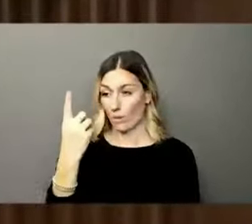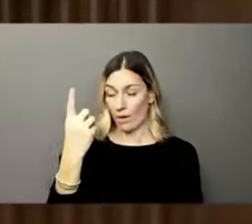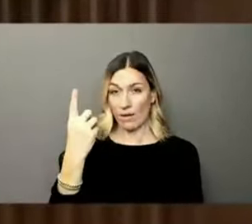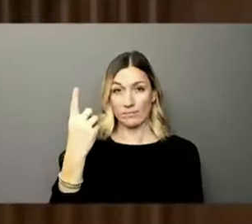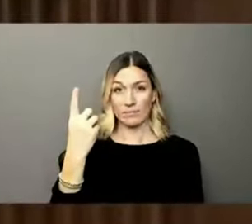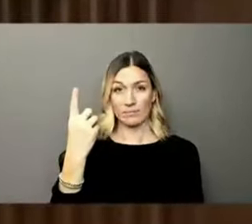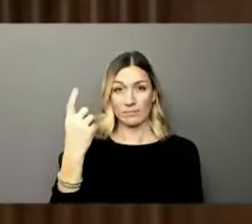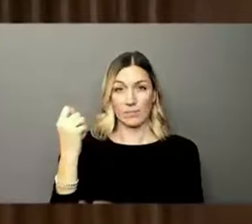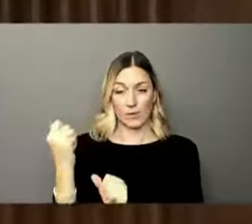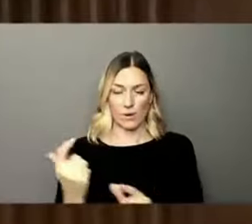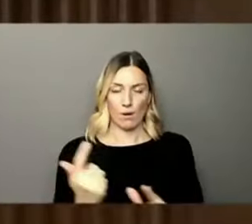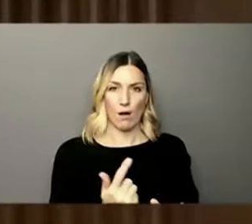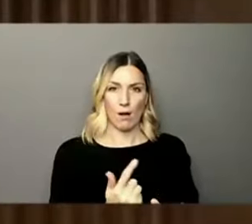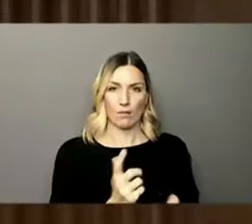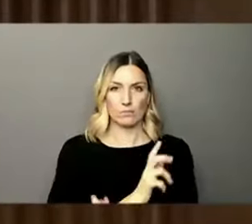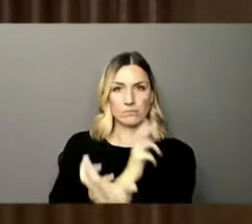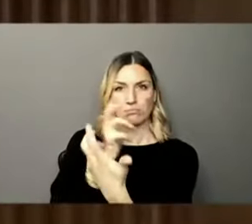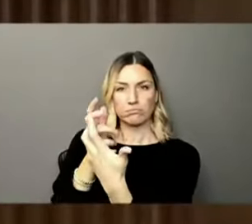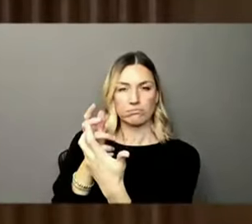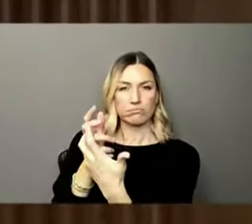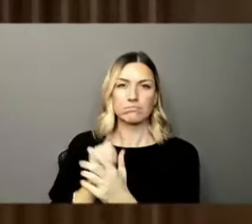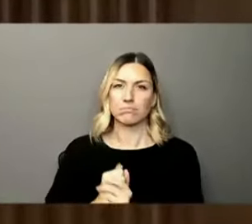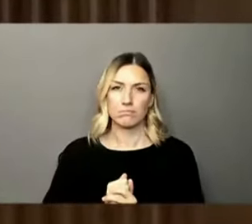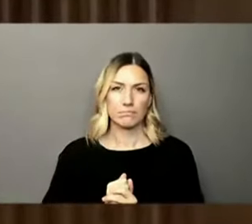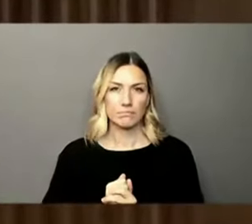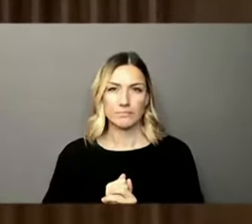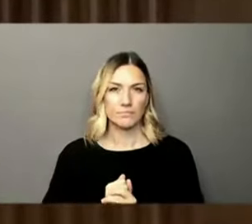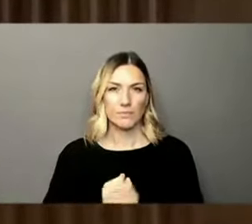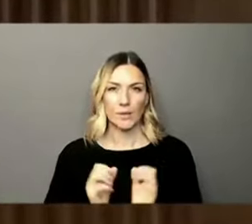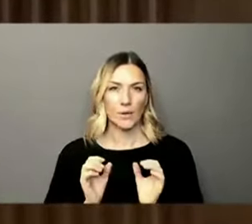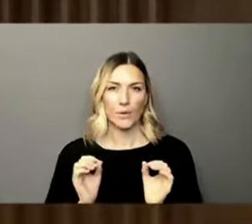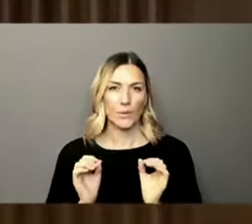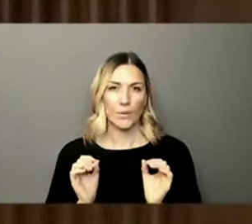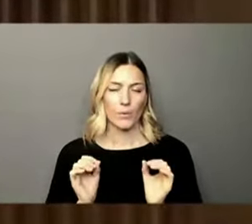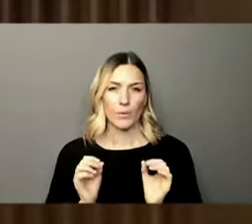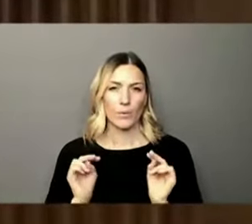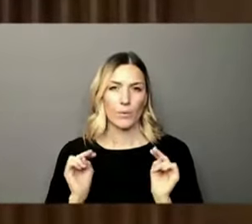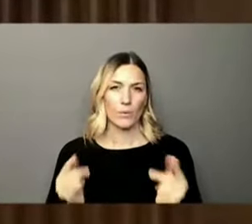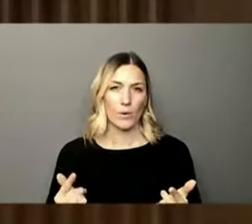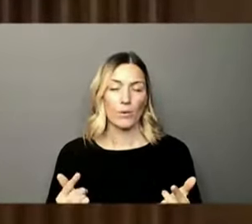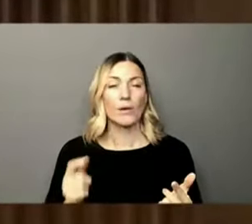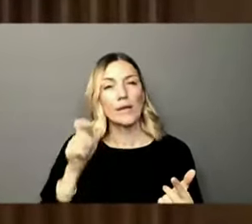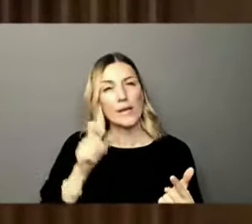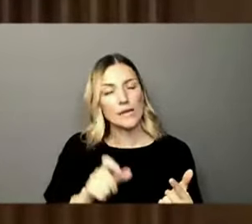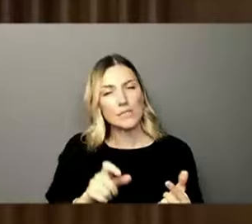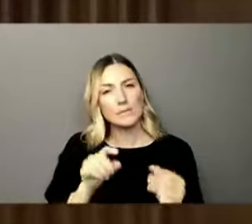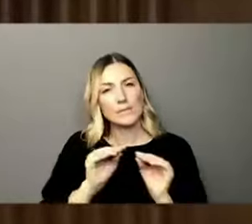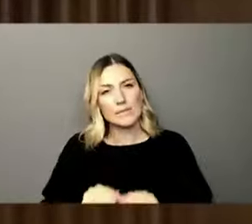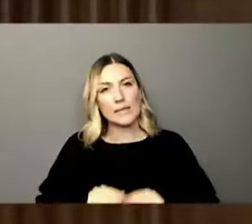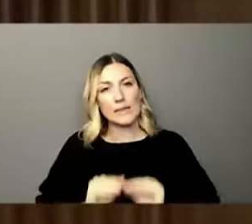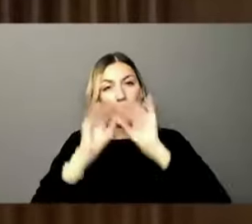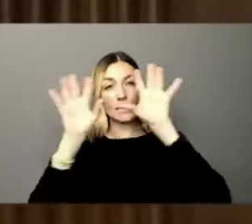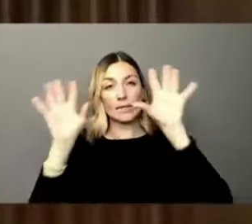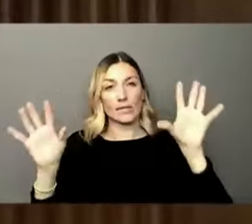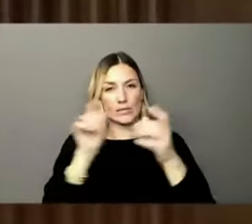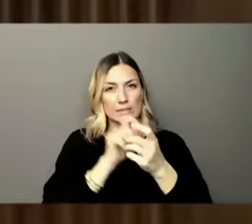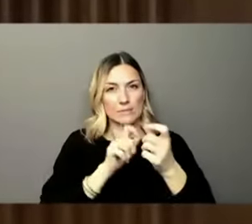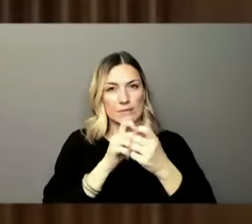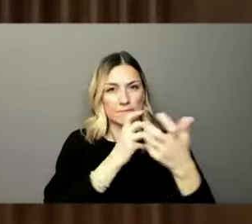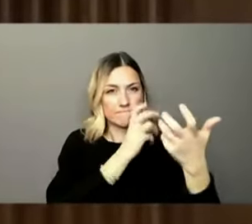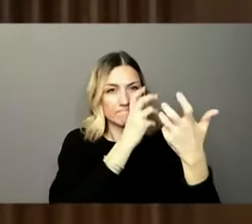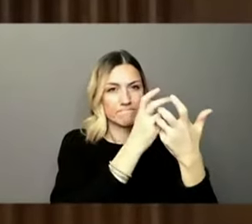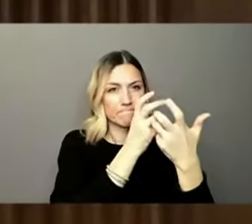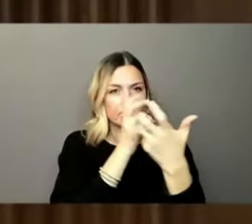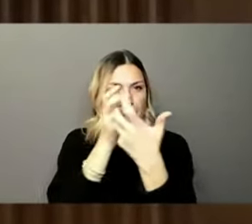everybody join in, you're not going to see a result, I think. You have to have it very clarified for your specific patient